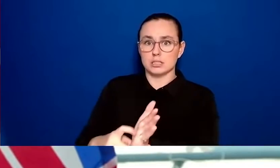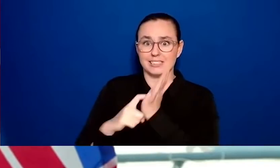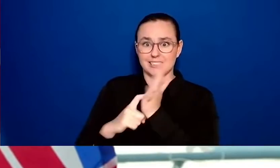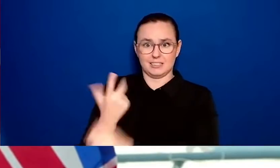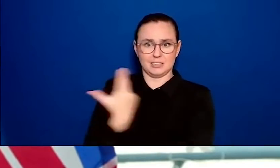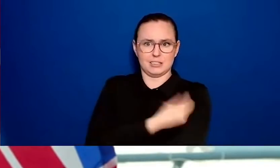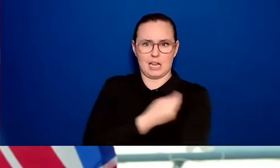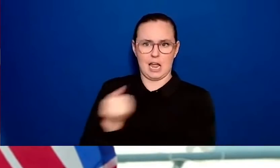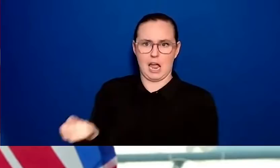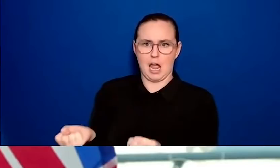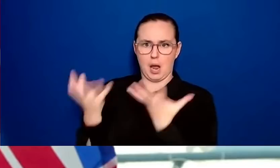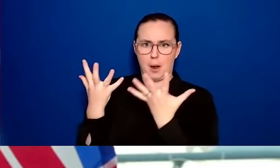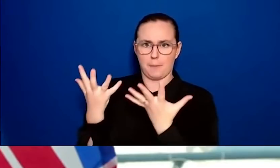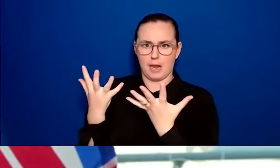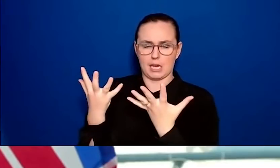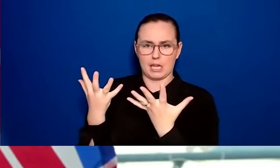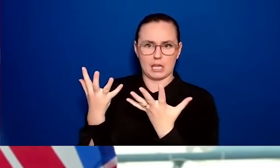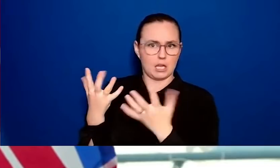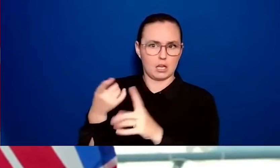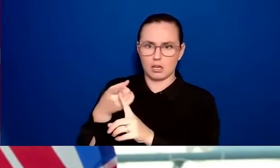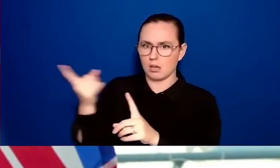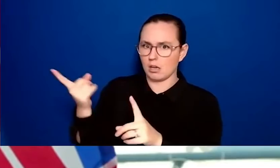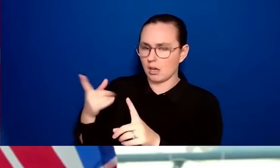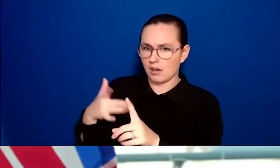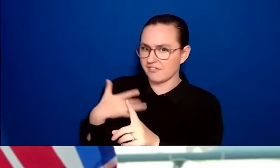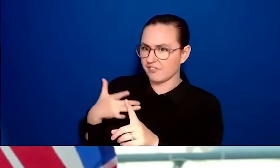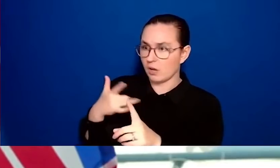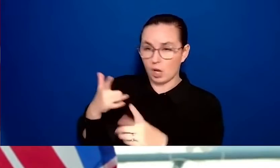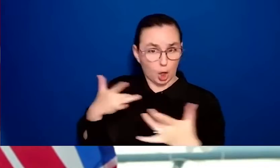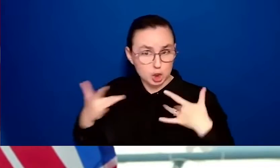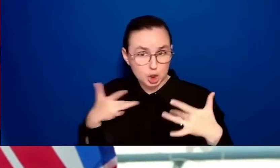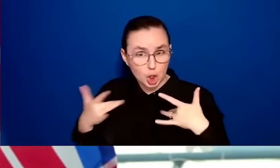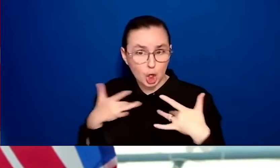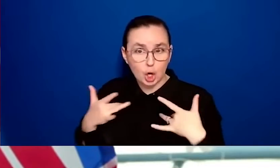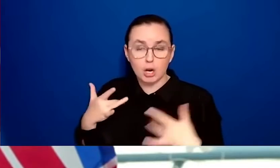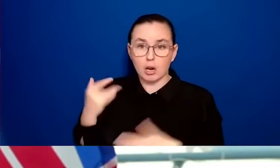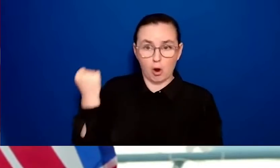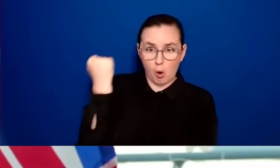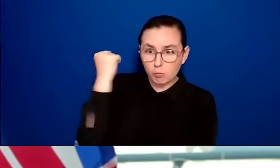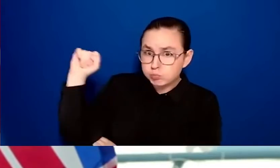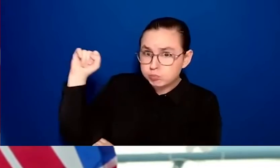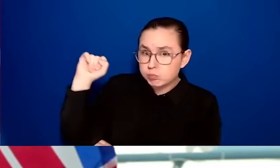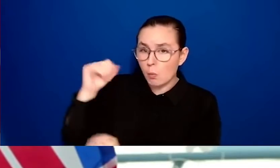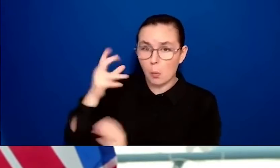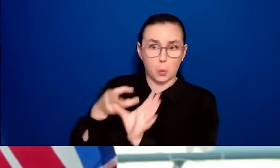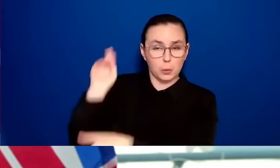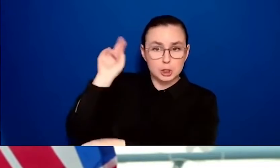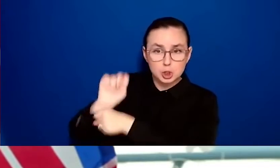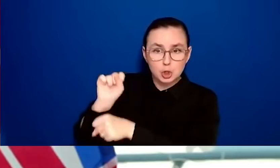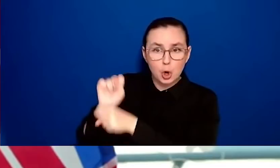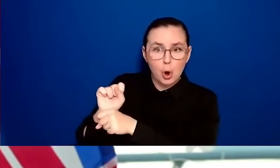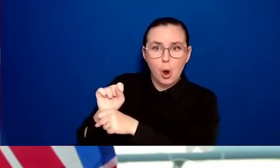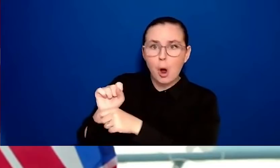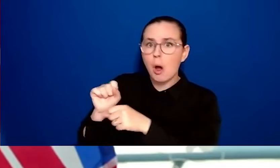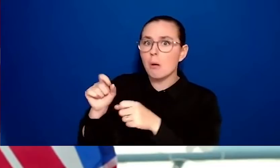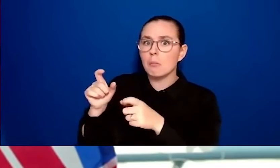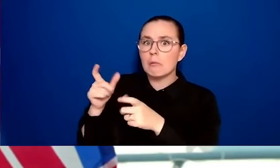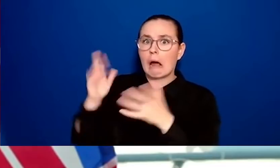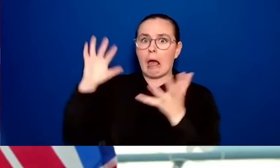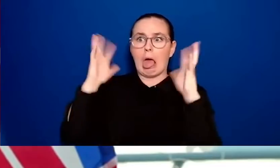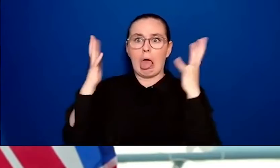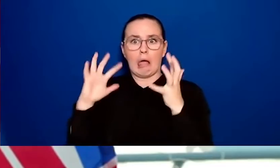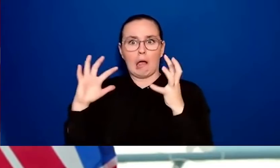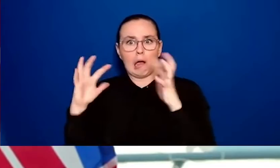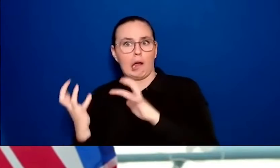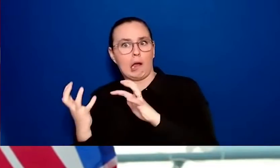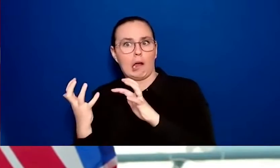some being let go if they, don't comply, but that you may see people quit, and then the healthcare sector could be short-staffed because people